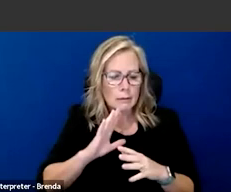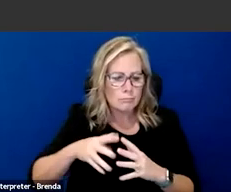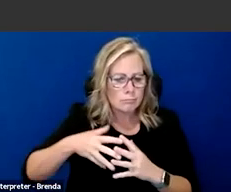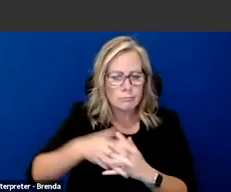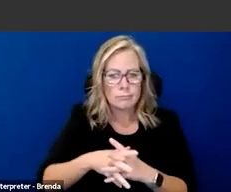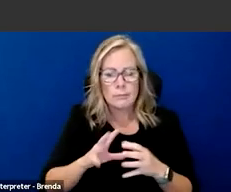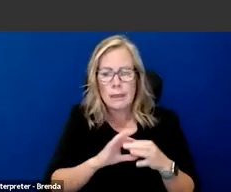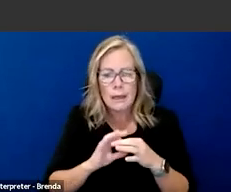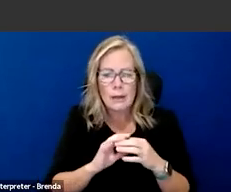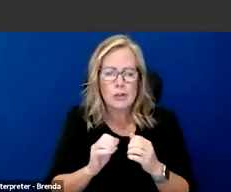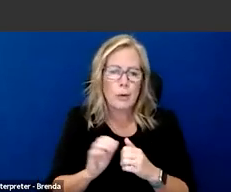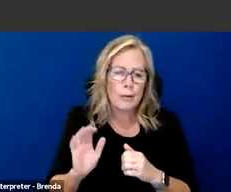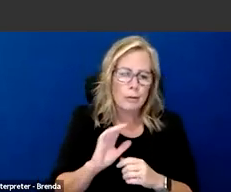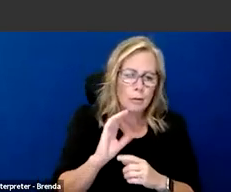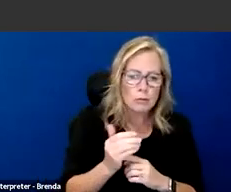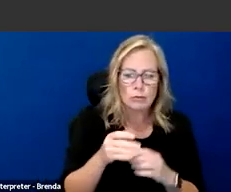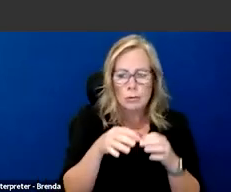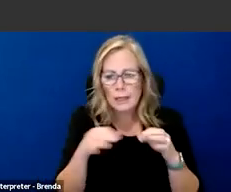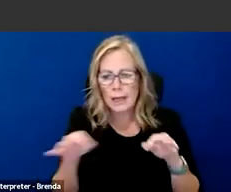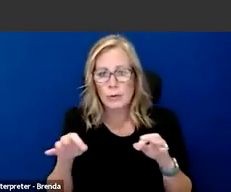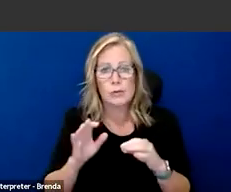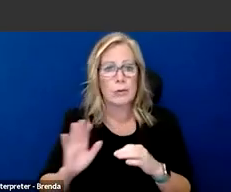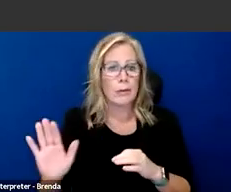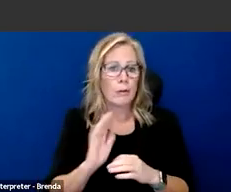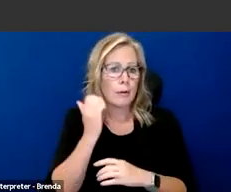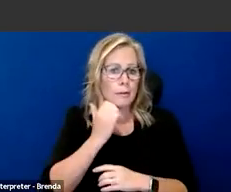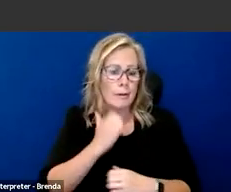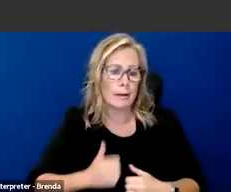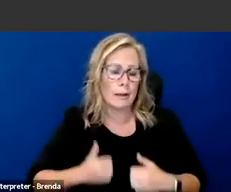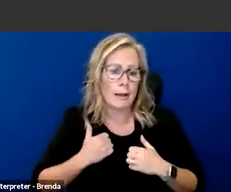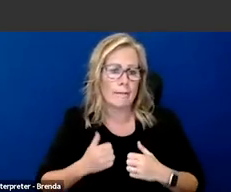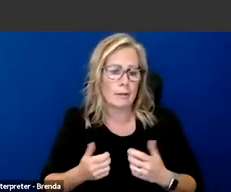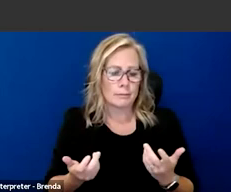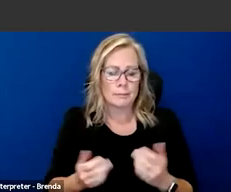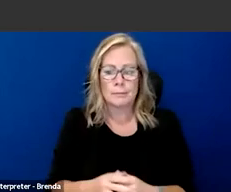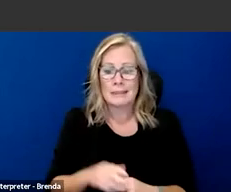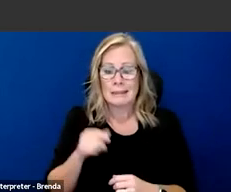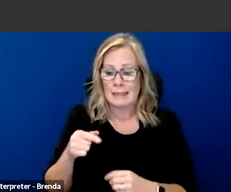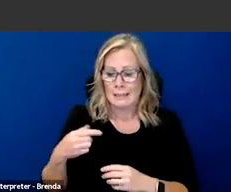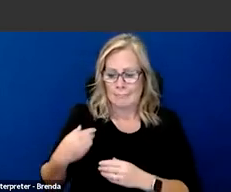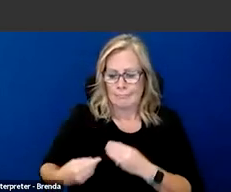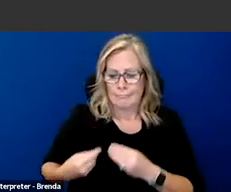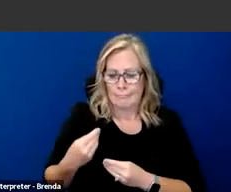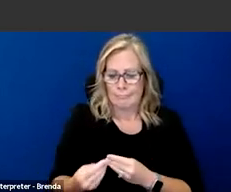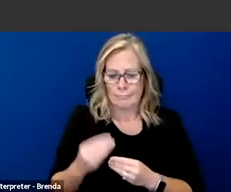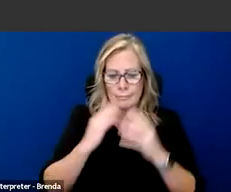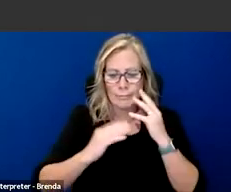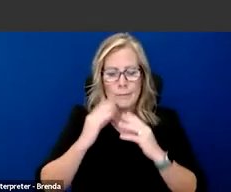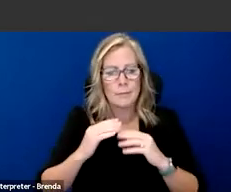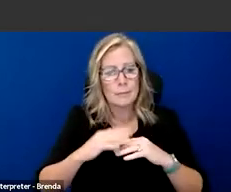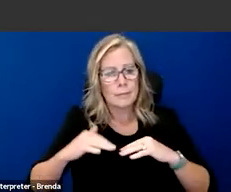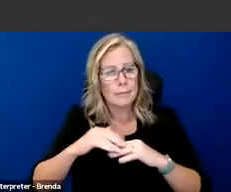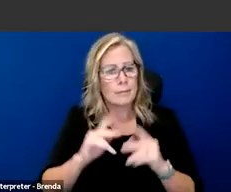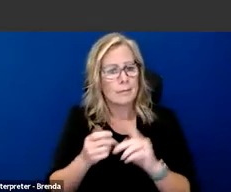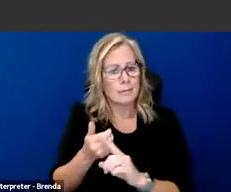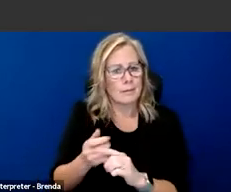their cultures, languages, and livelihood. Through this intergenerational experience, Indigenous peoples were amongst the first to